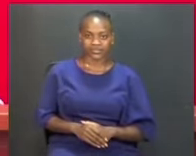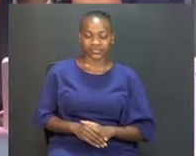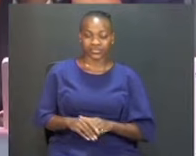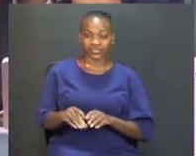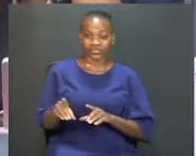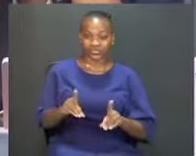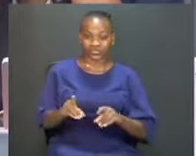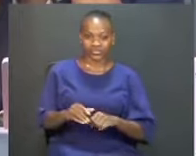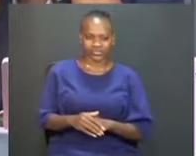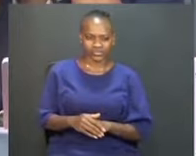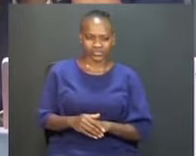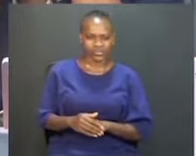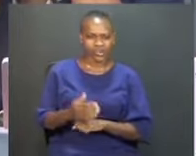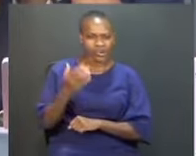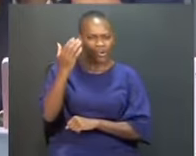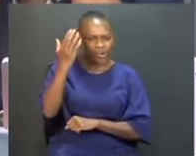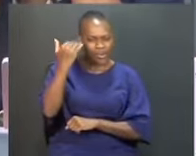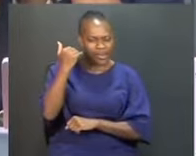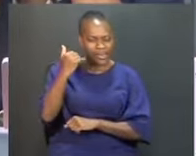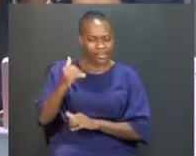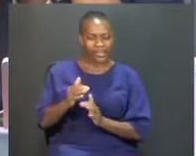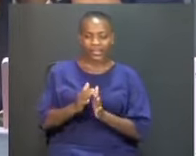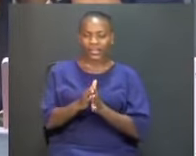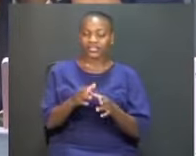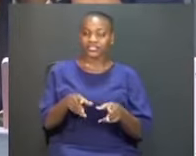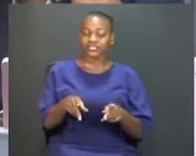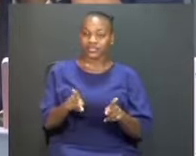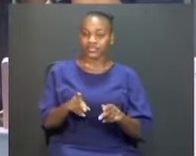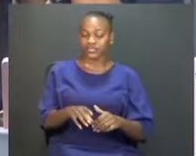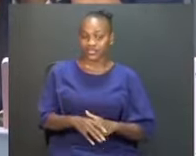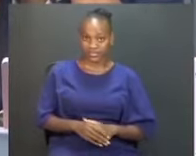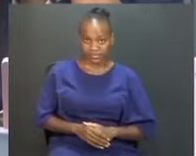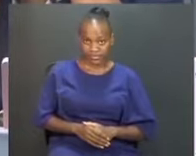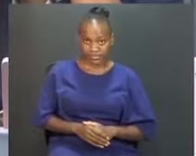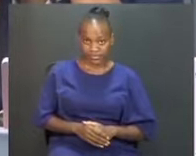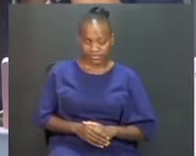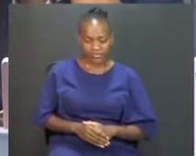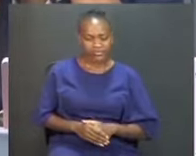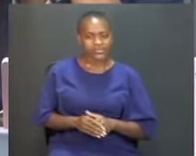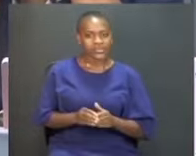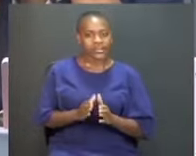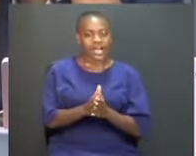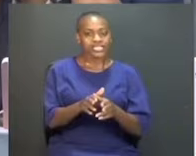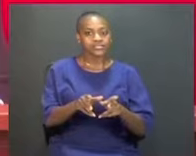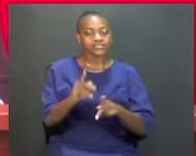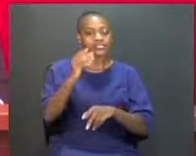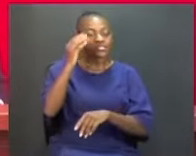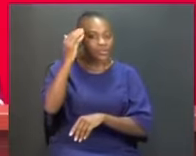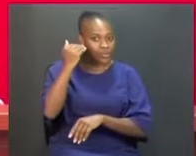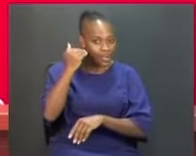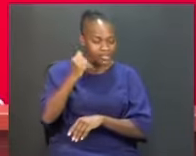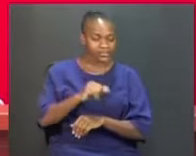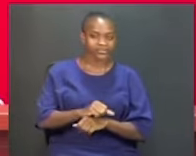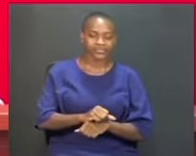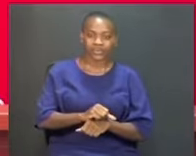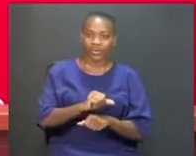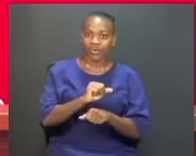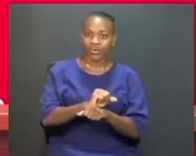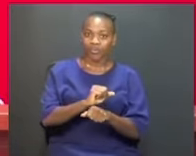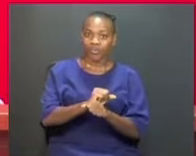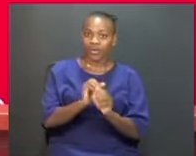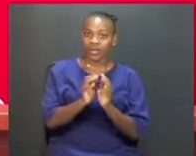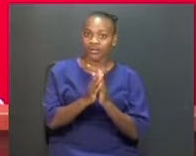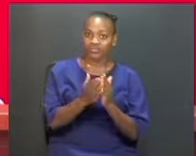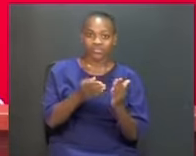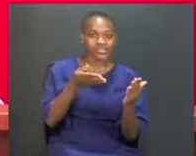Why is he seeking the leave? He's seeking the leave because on the order paper,